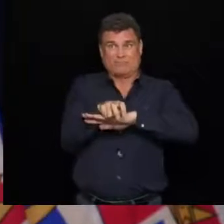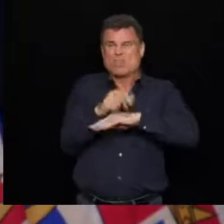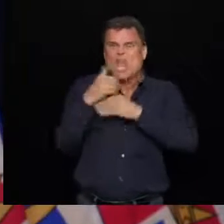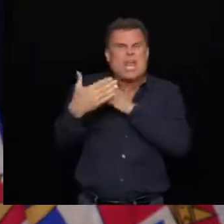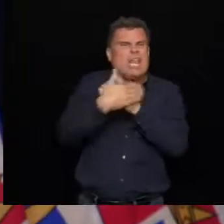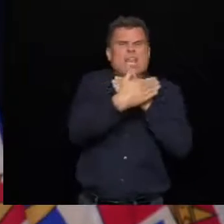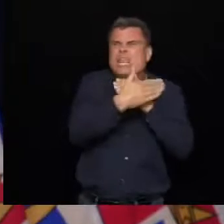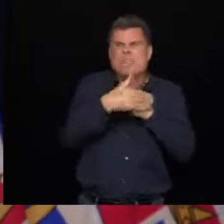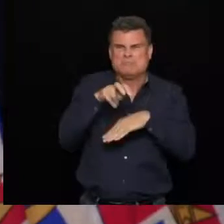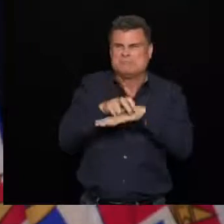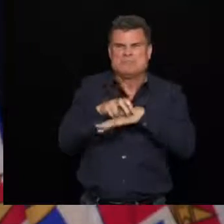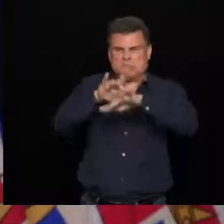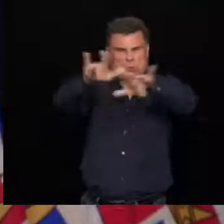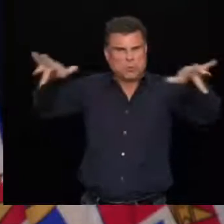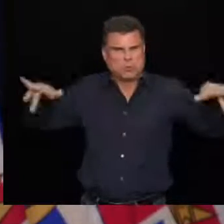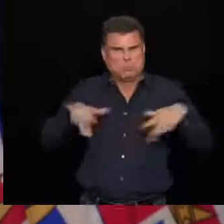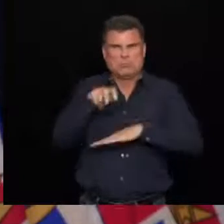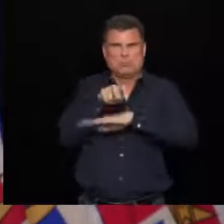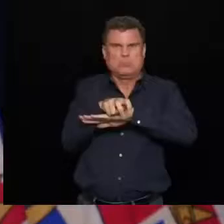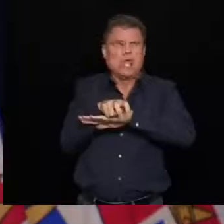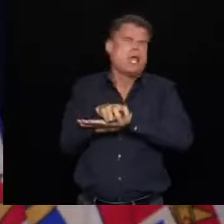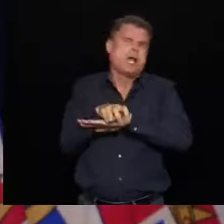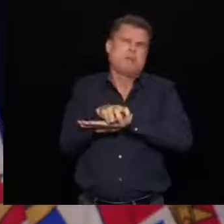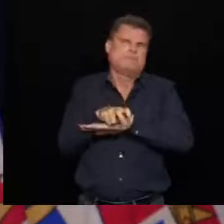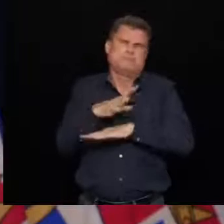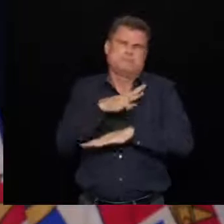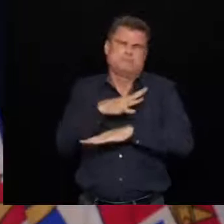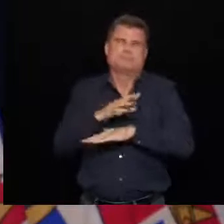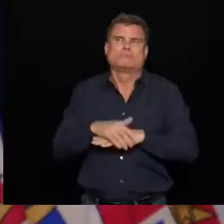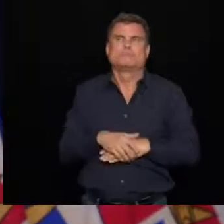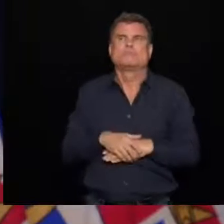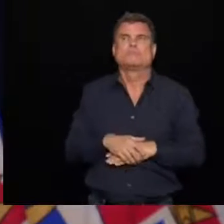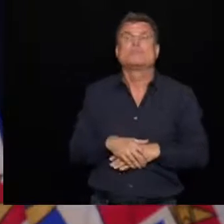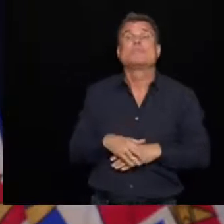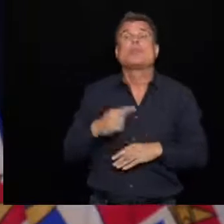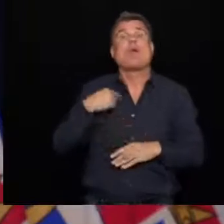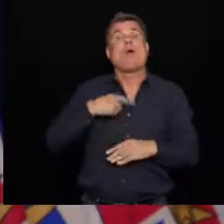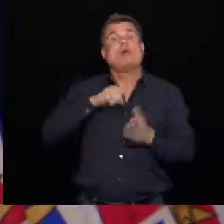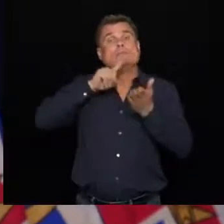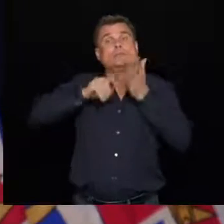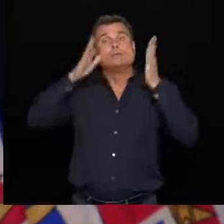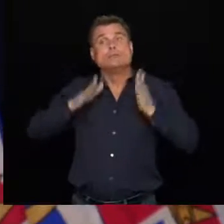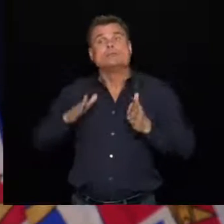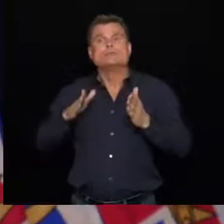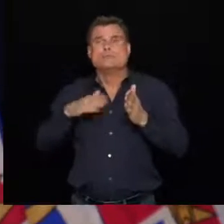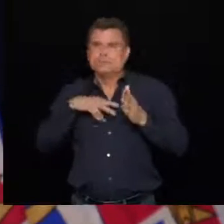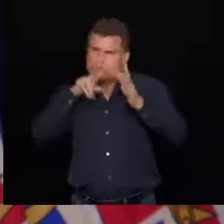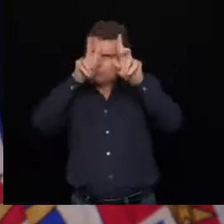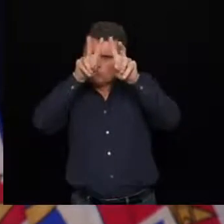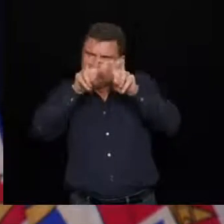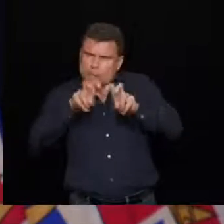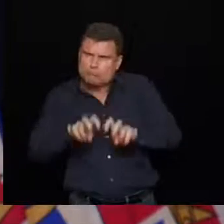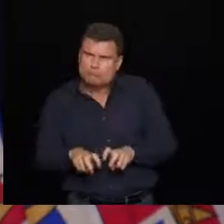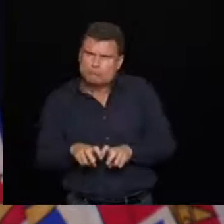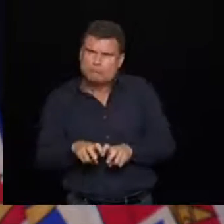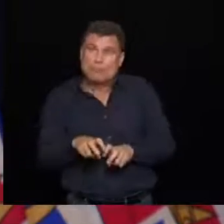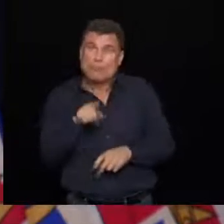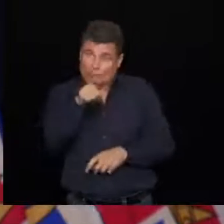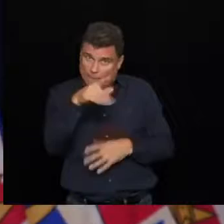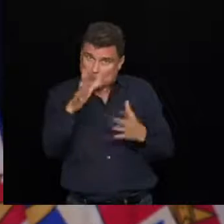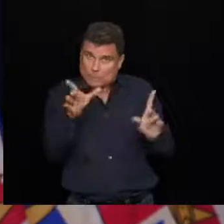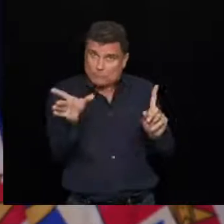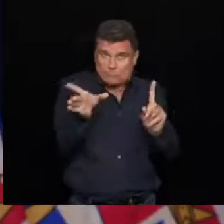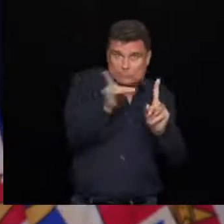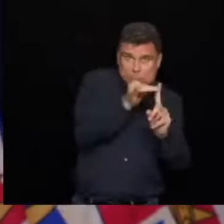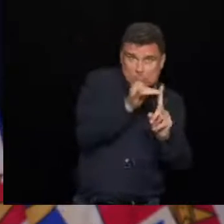this investigation is how we do for every single case. So we look at who had contact with who and what they did during the day